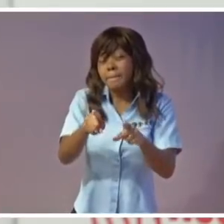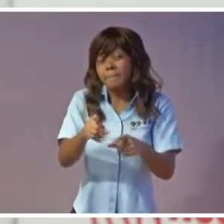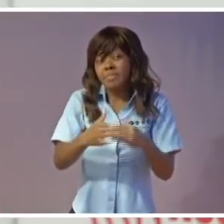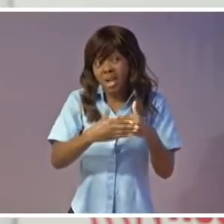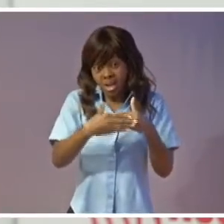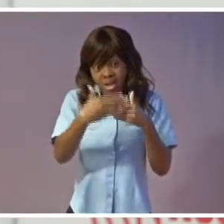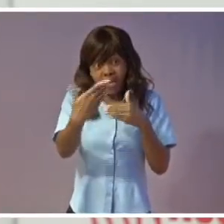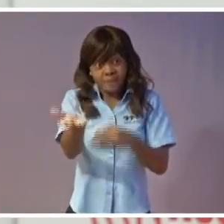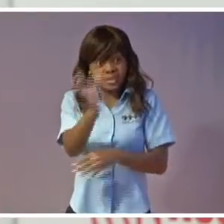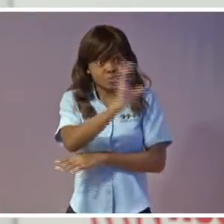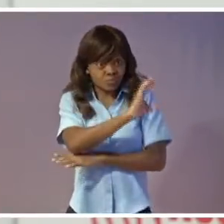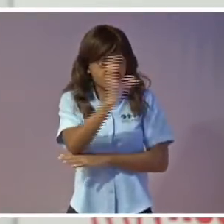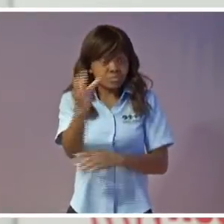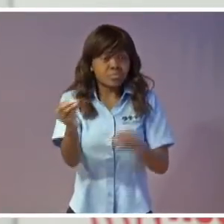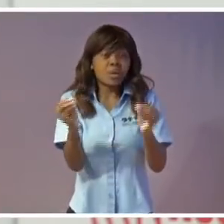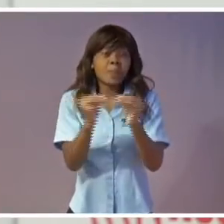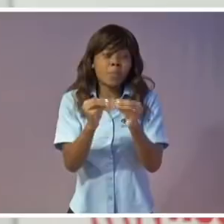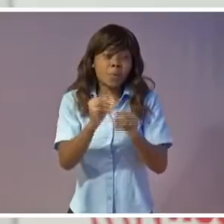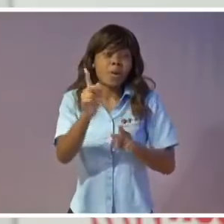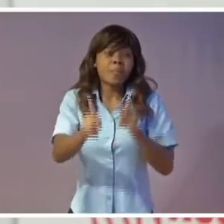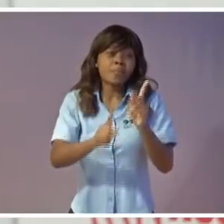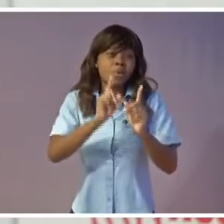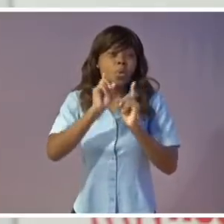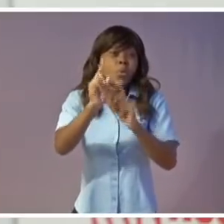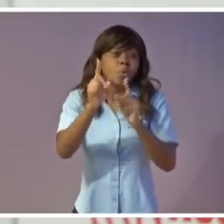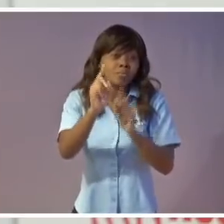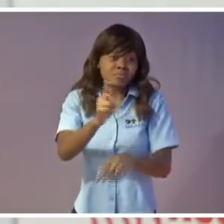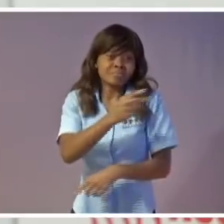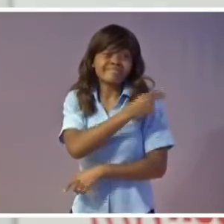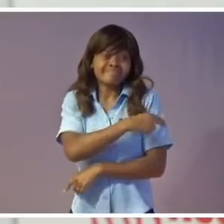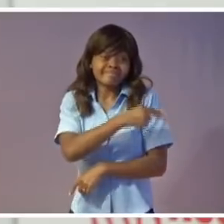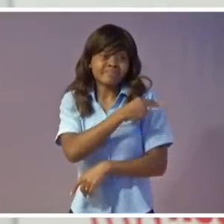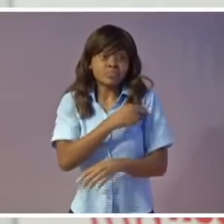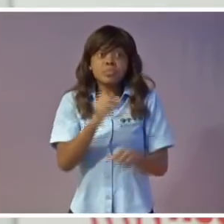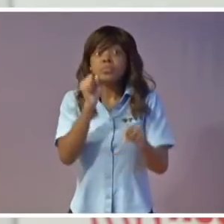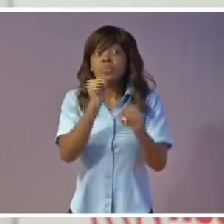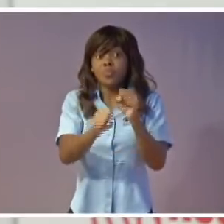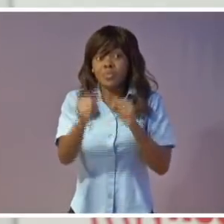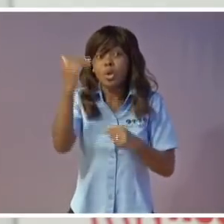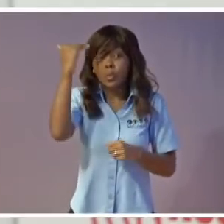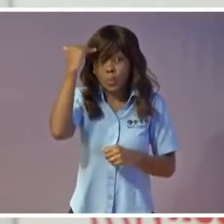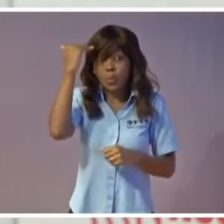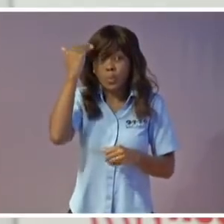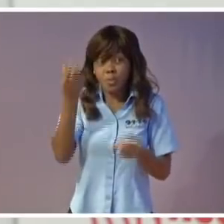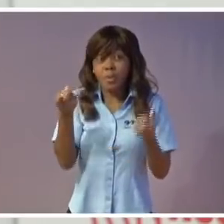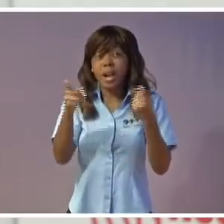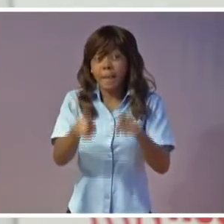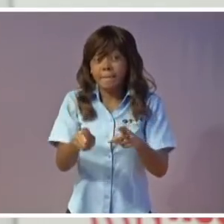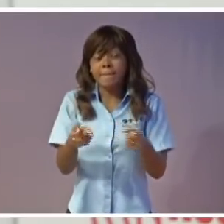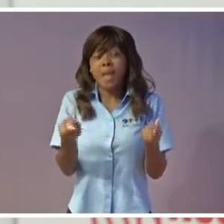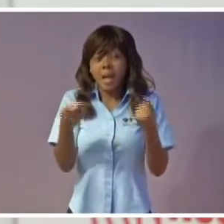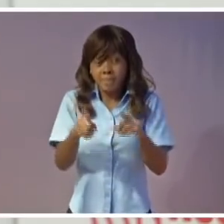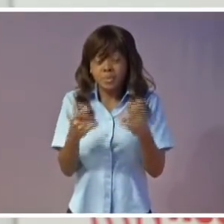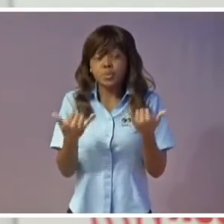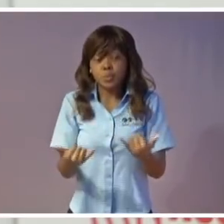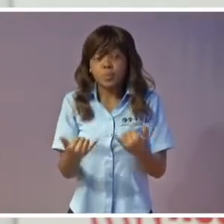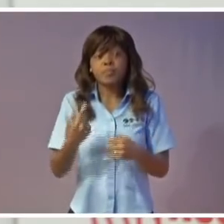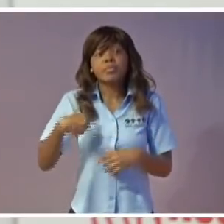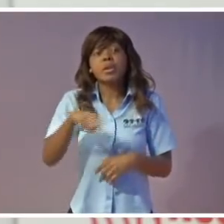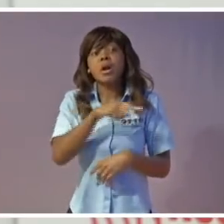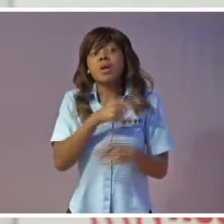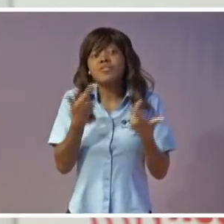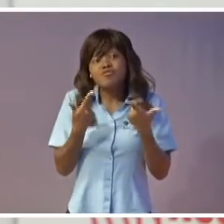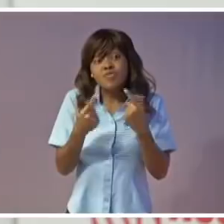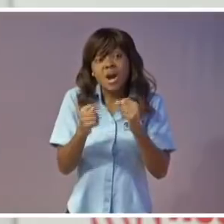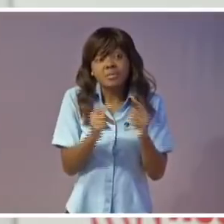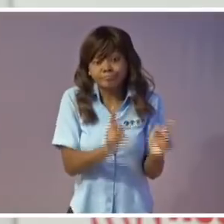aligned, we continue to prepare, we continue to try our very best to cope with the increased number of